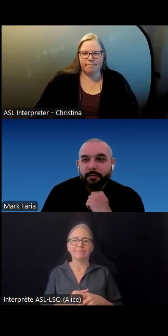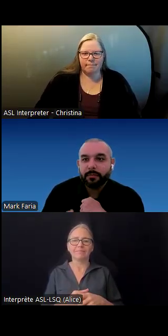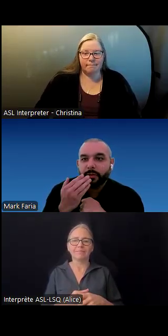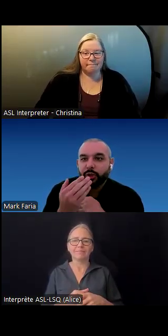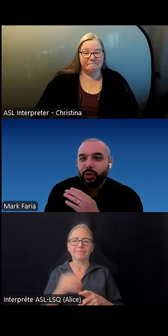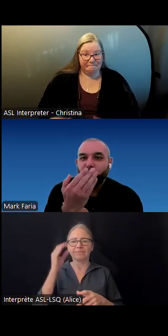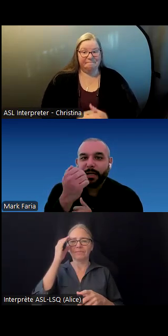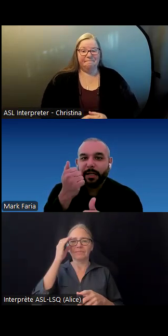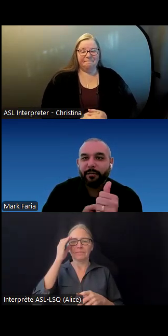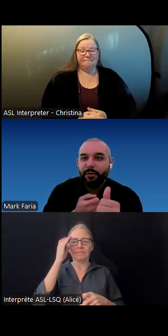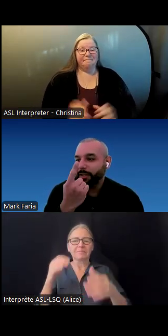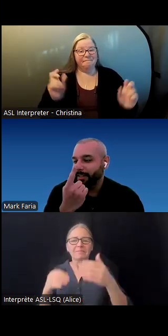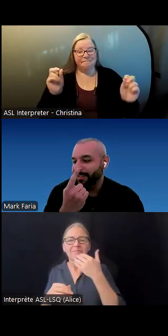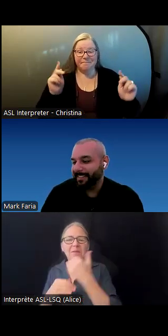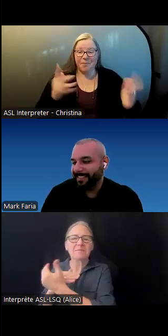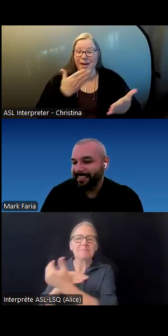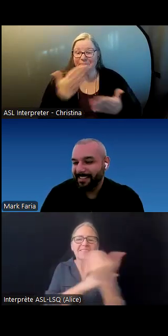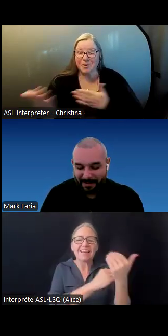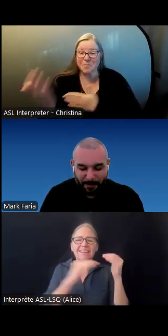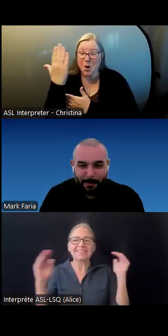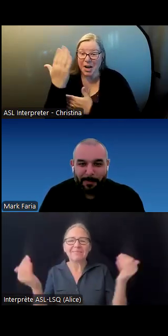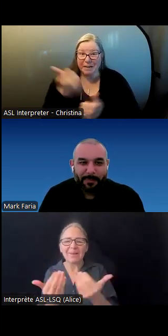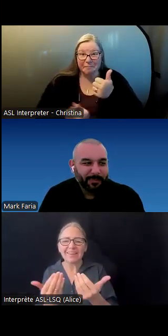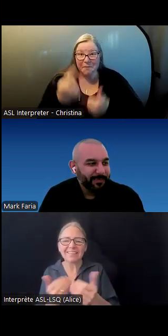Okay. Good morning, everyone.